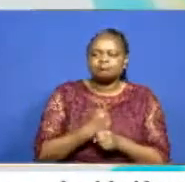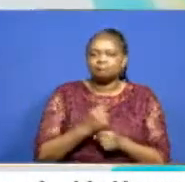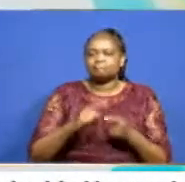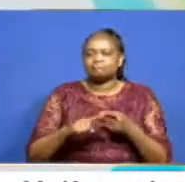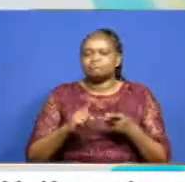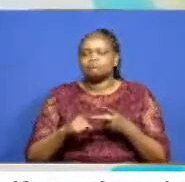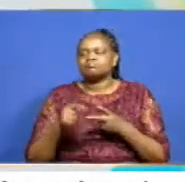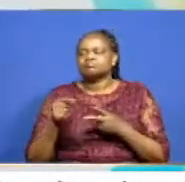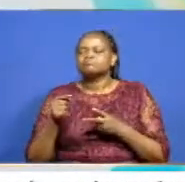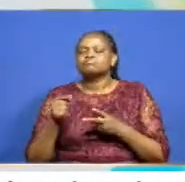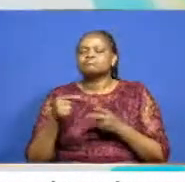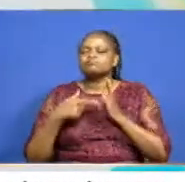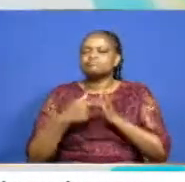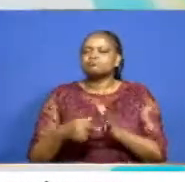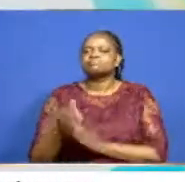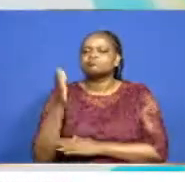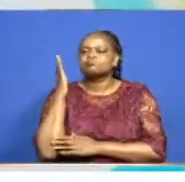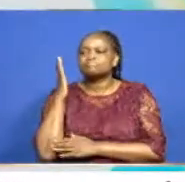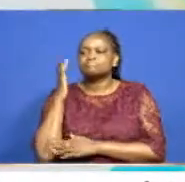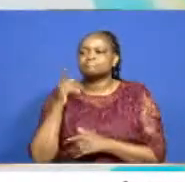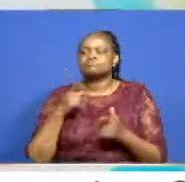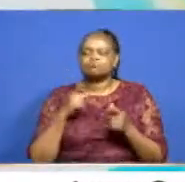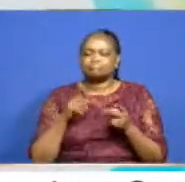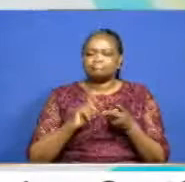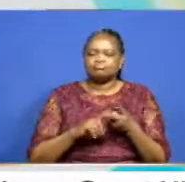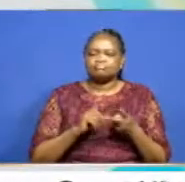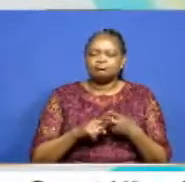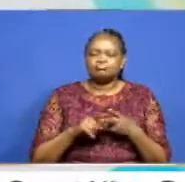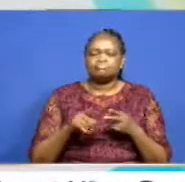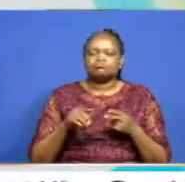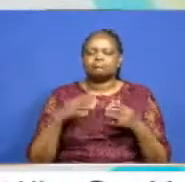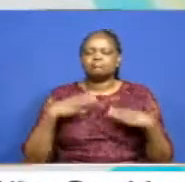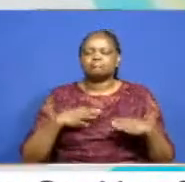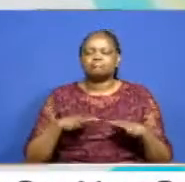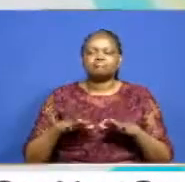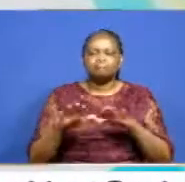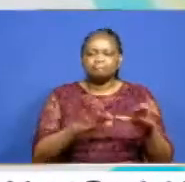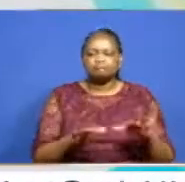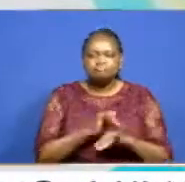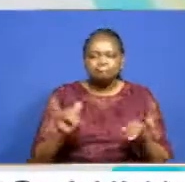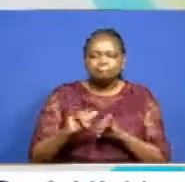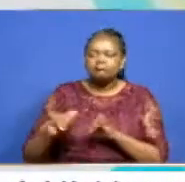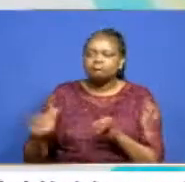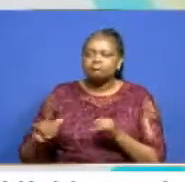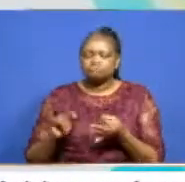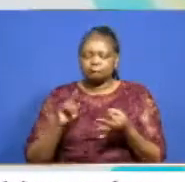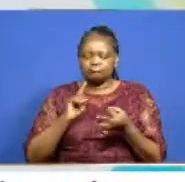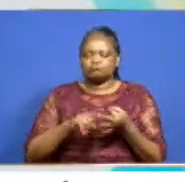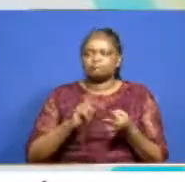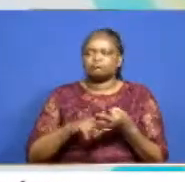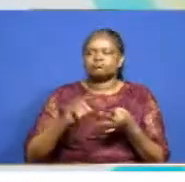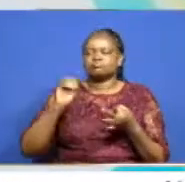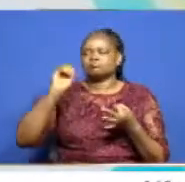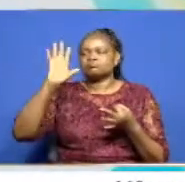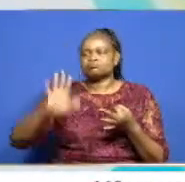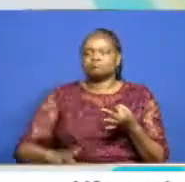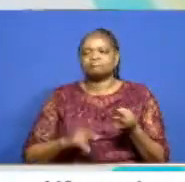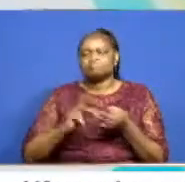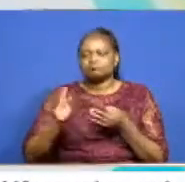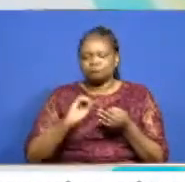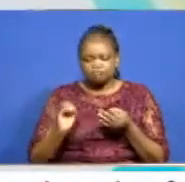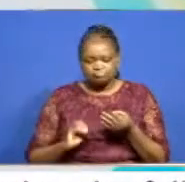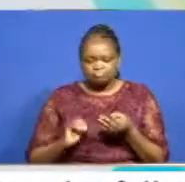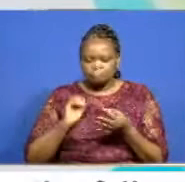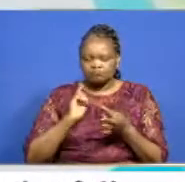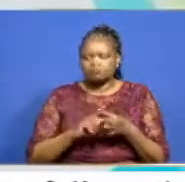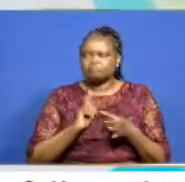cleaners. We have challenges of paying our teachers who are in session at this point in time because we have no income that can be able to support our teachers. We